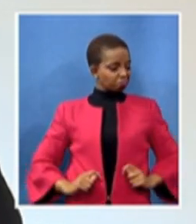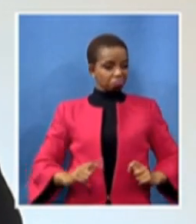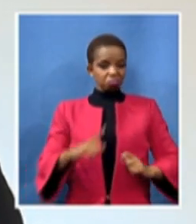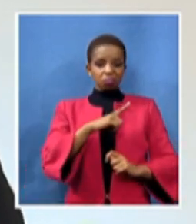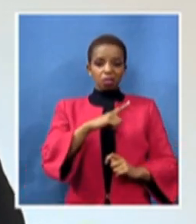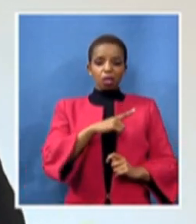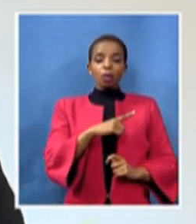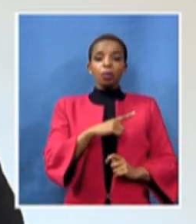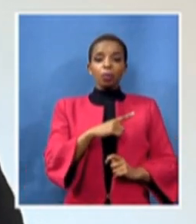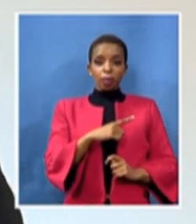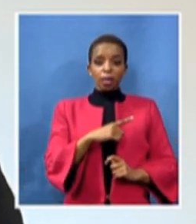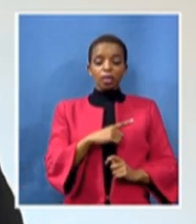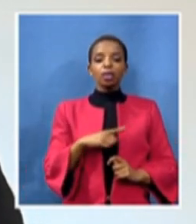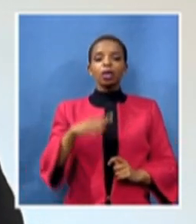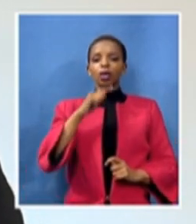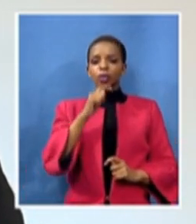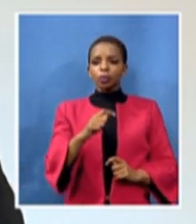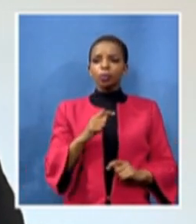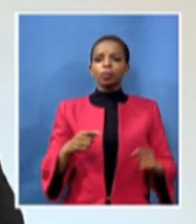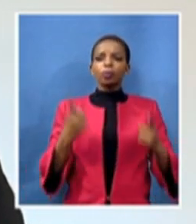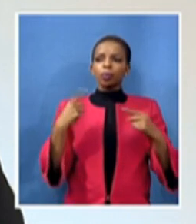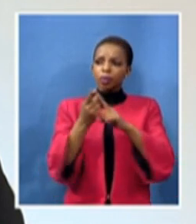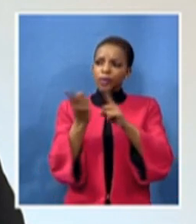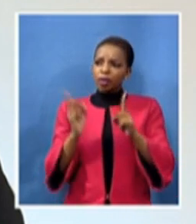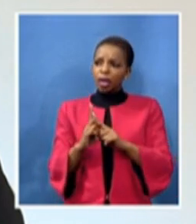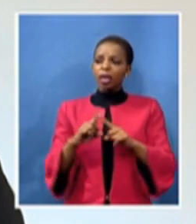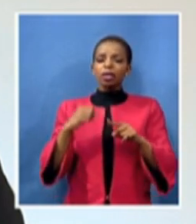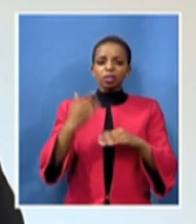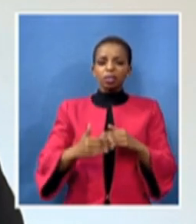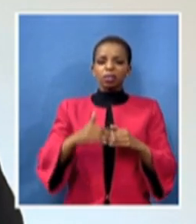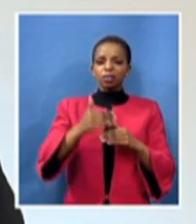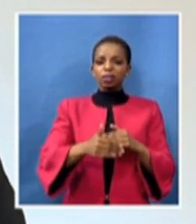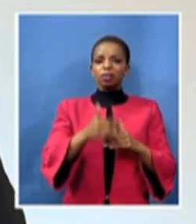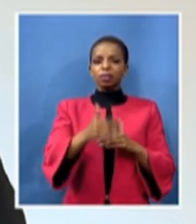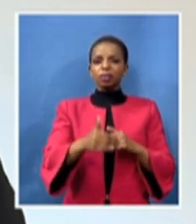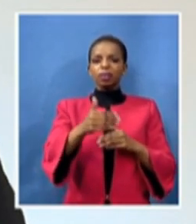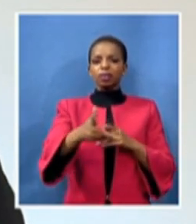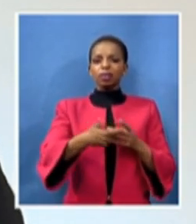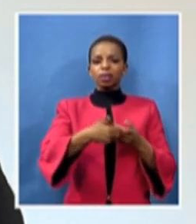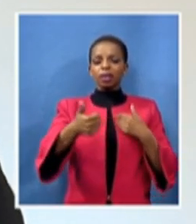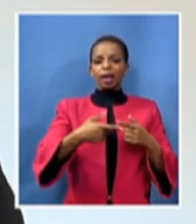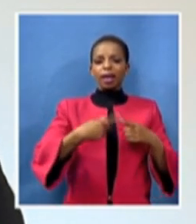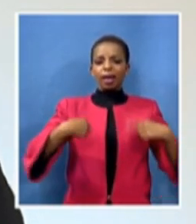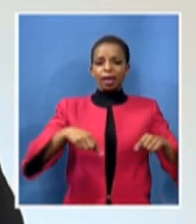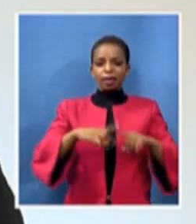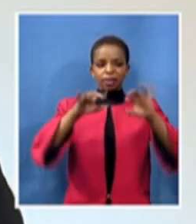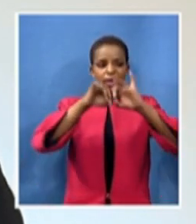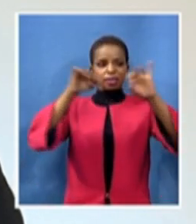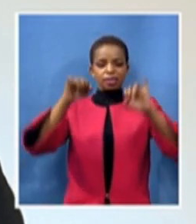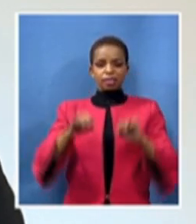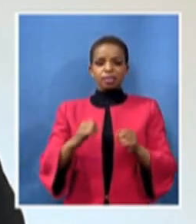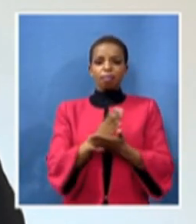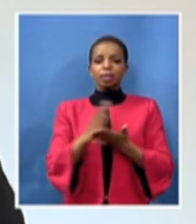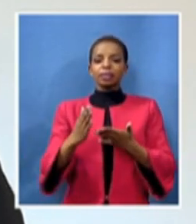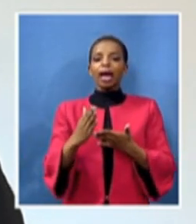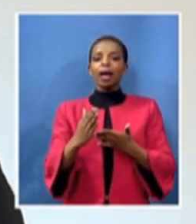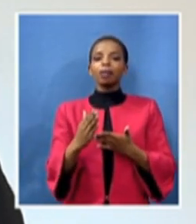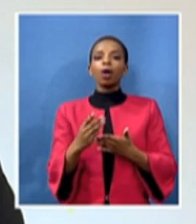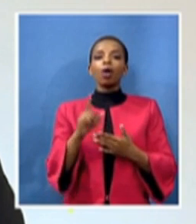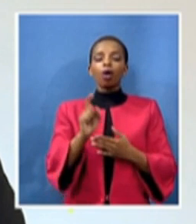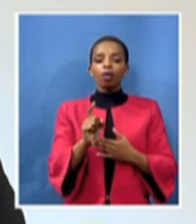us, the system was in fact implementing some of the thoughts of oppressing us.